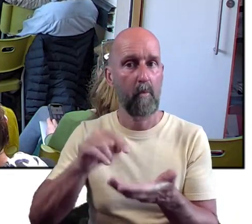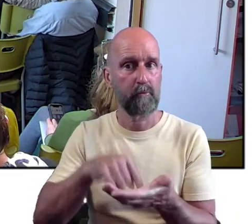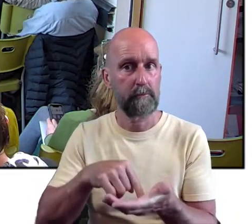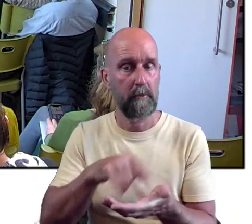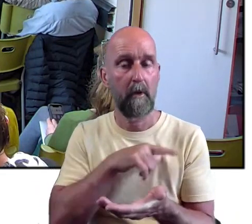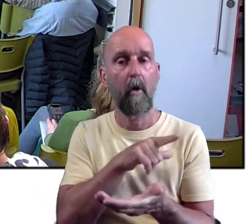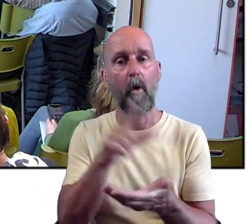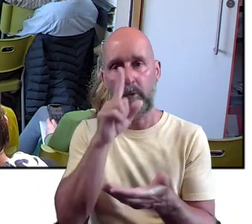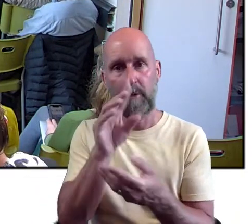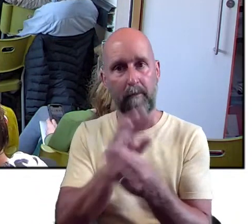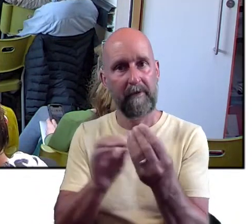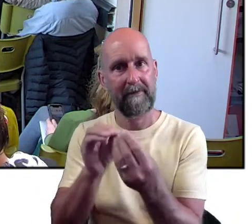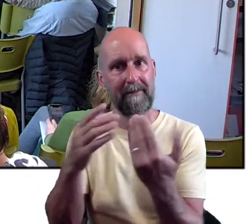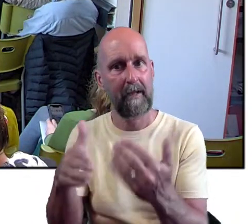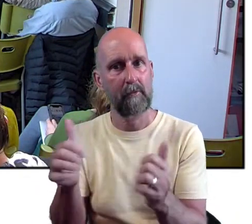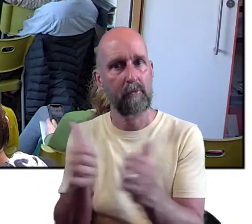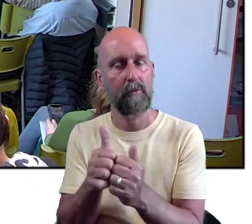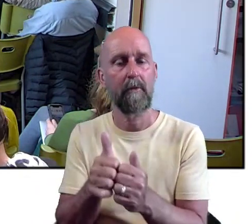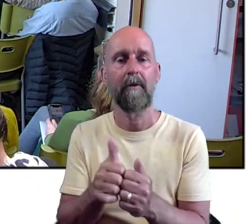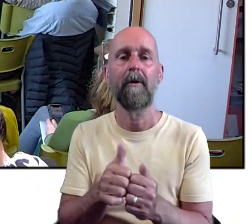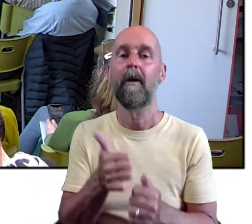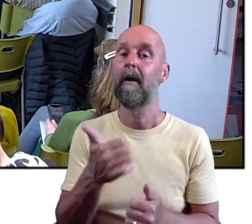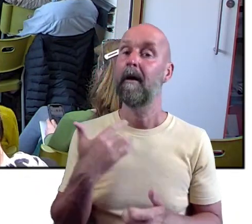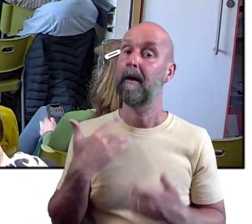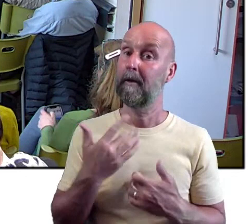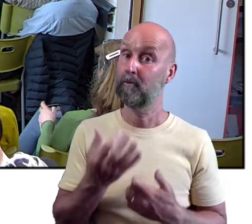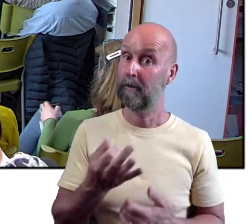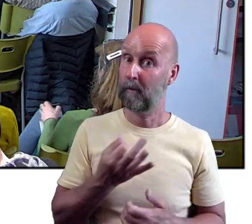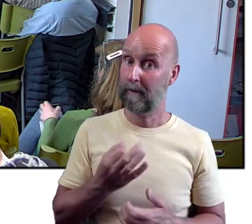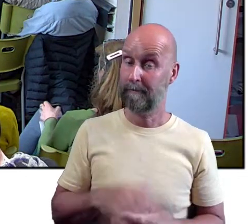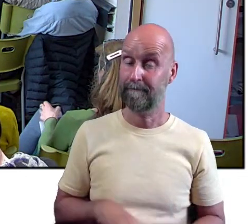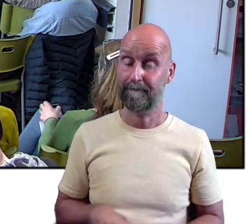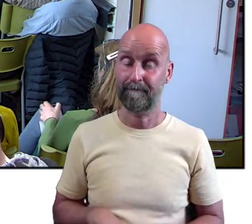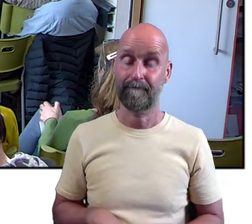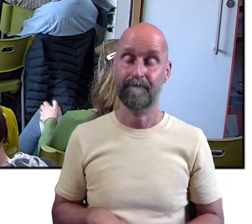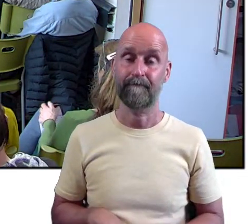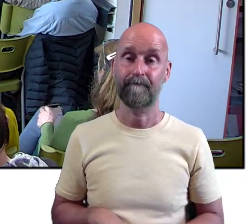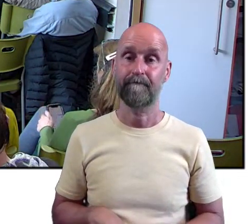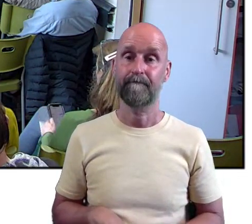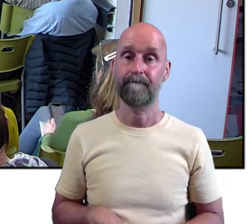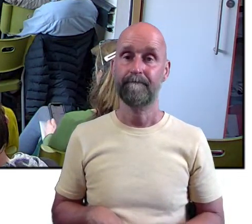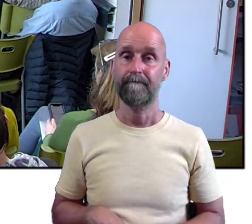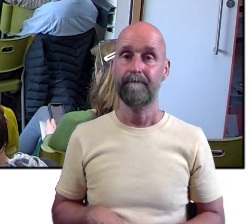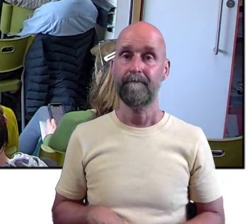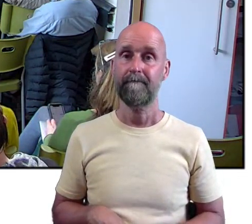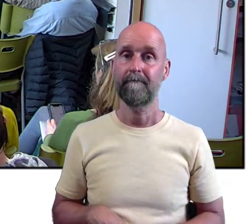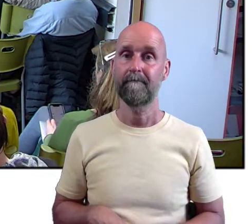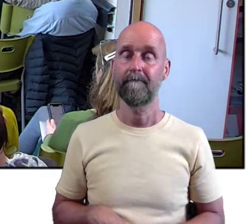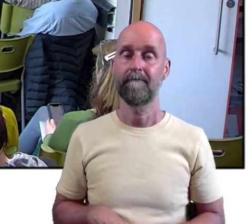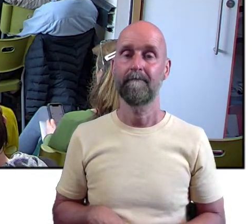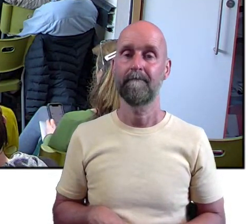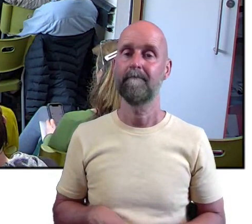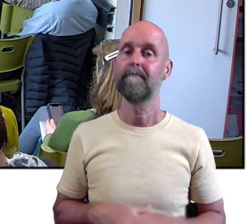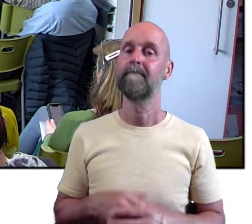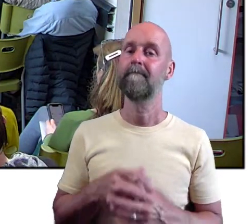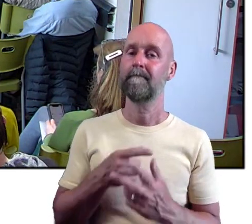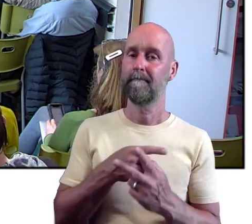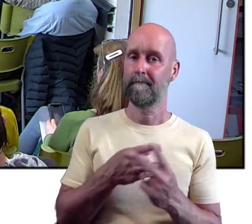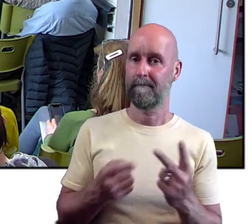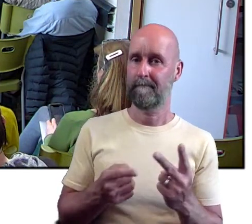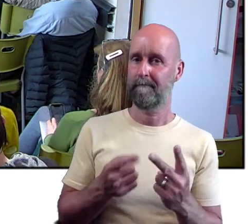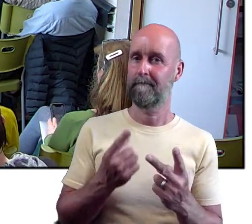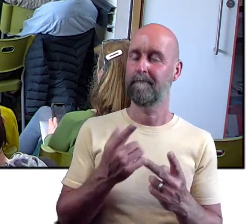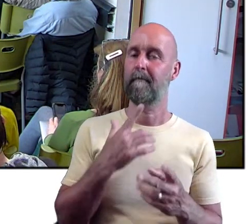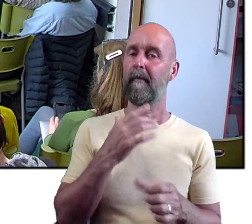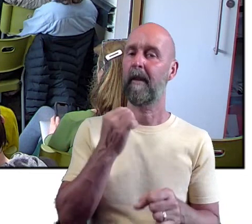that? Yeah, no, that's an interesting question. So for a couple of the games, so for Canterbury in 3